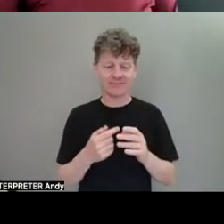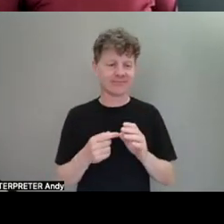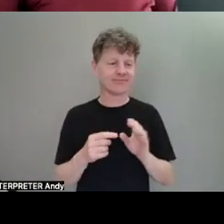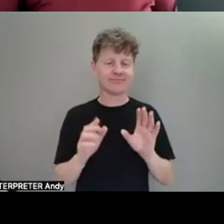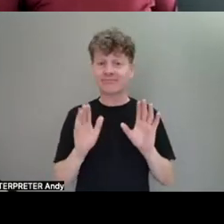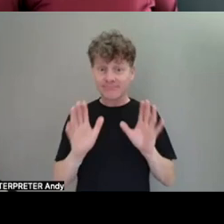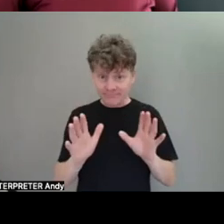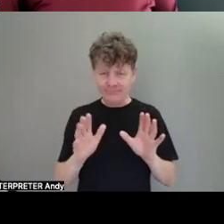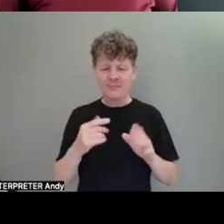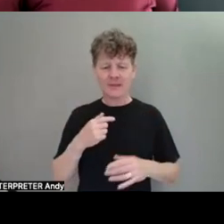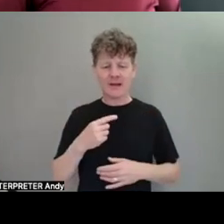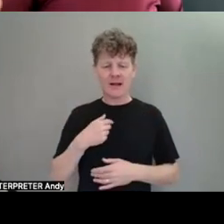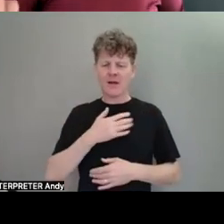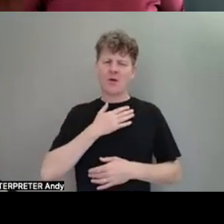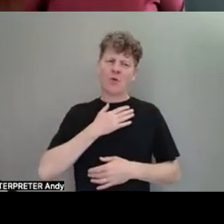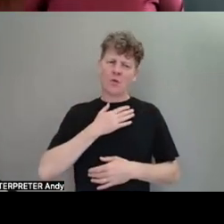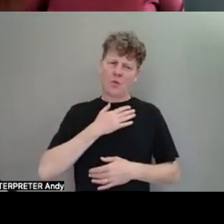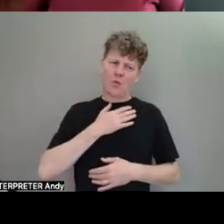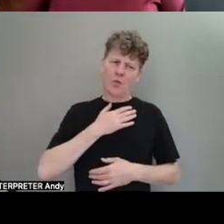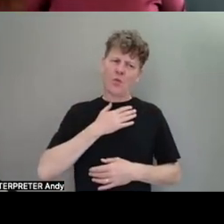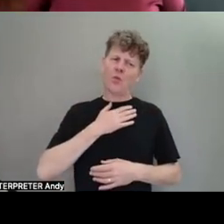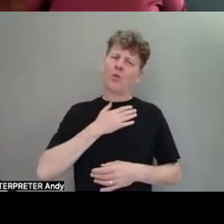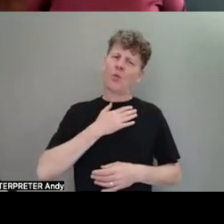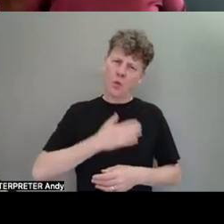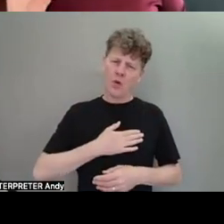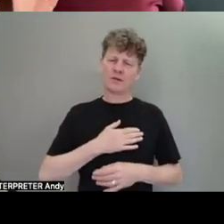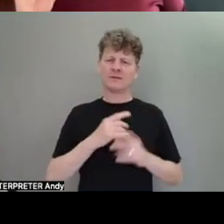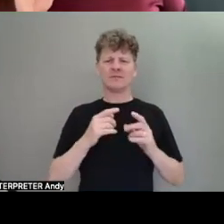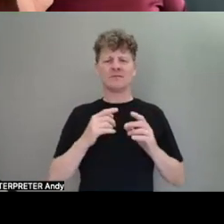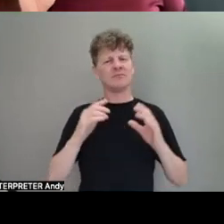But I do want to also very briefly talk about